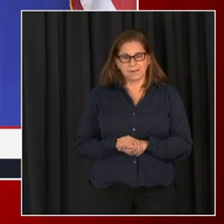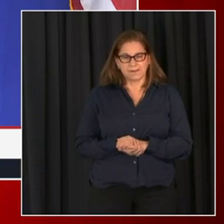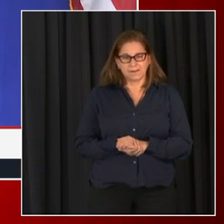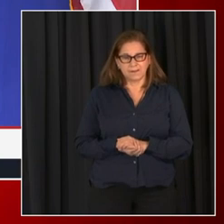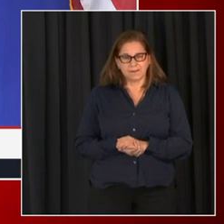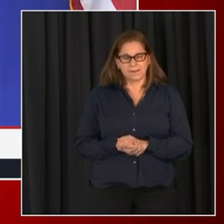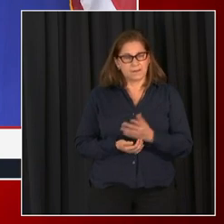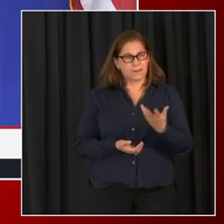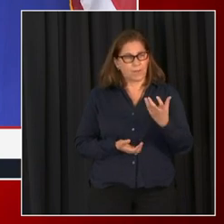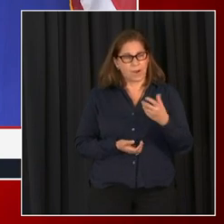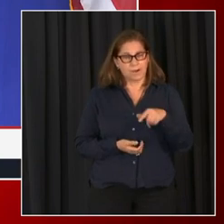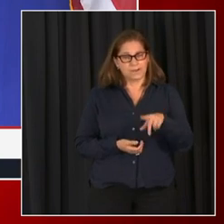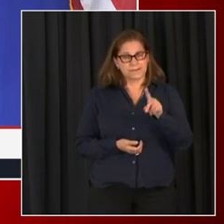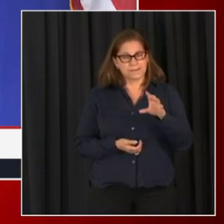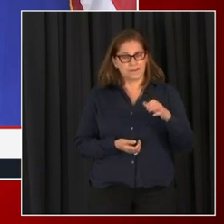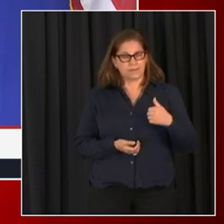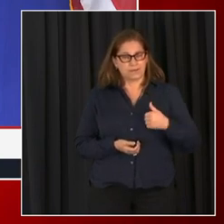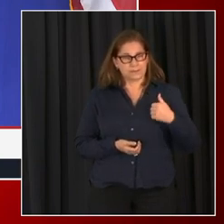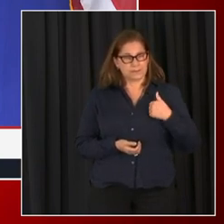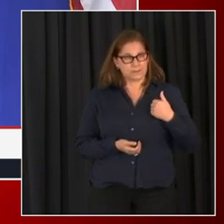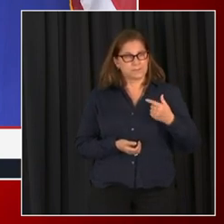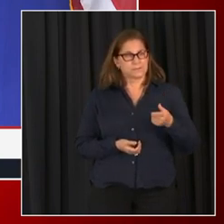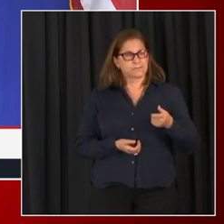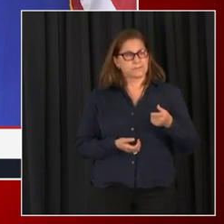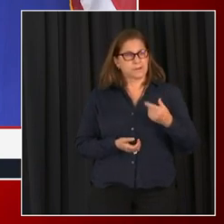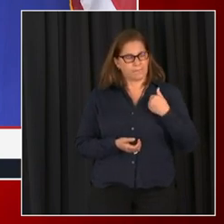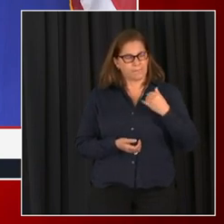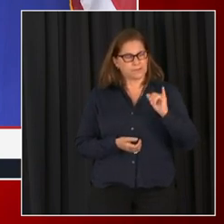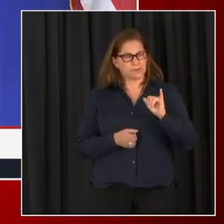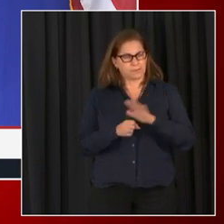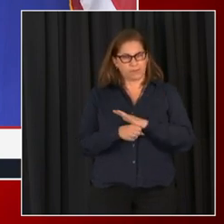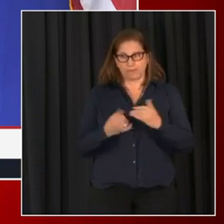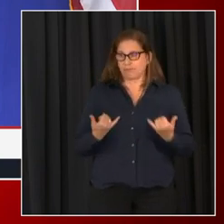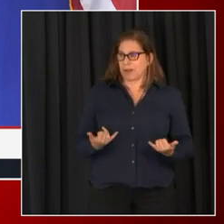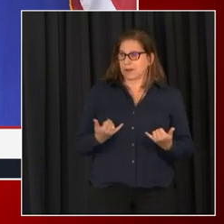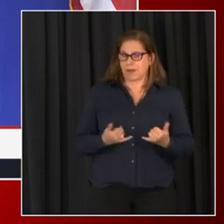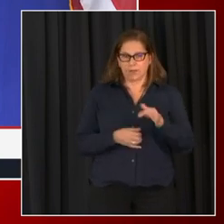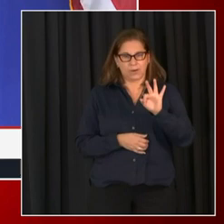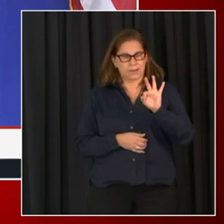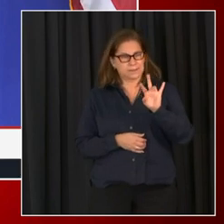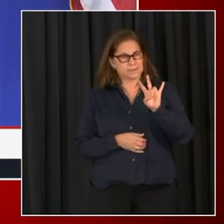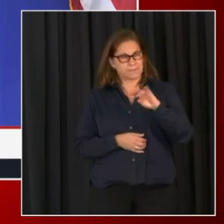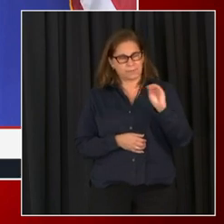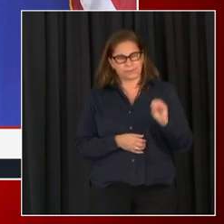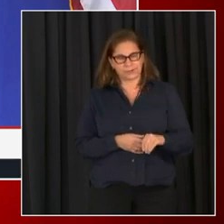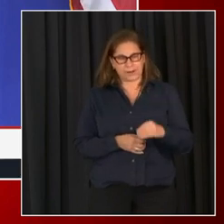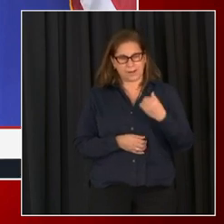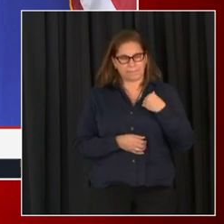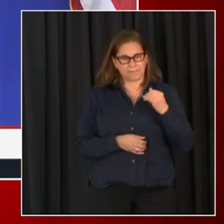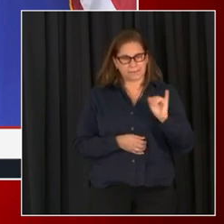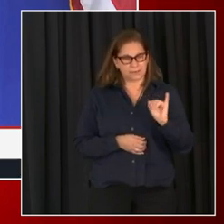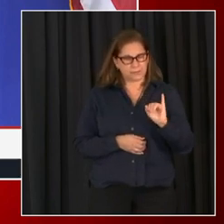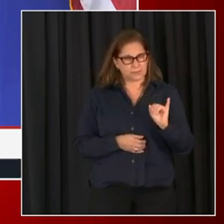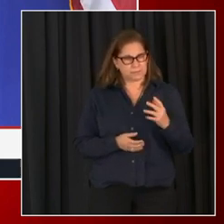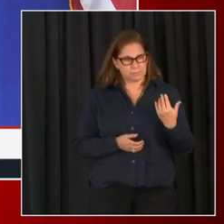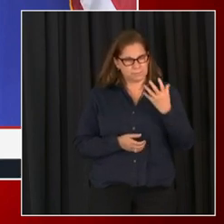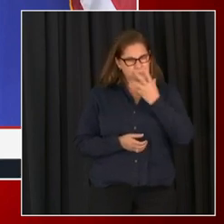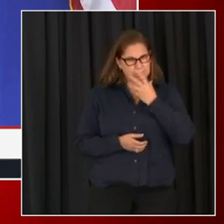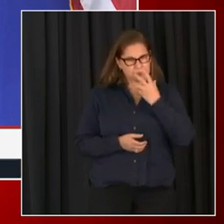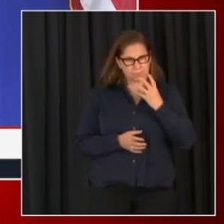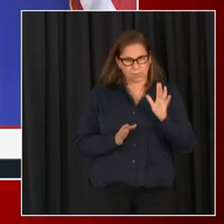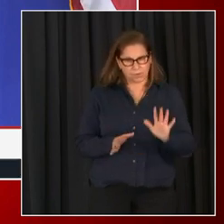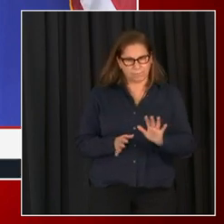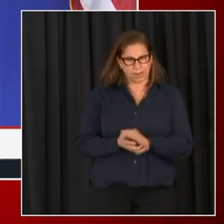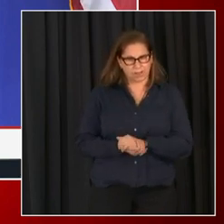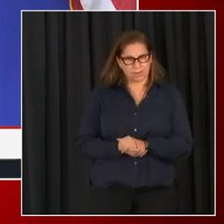by investing and paying for their health insurance so they can still go to the doctor, still have their coverage, are we now going to have to compromise some of